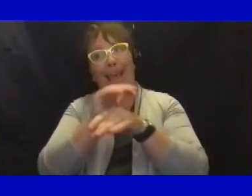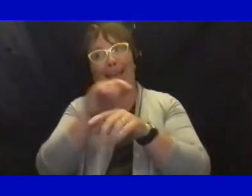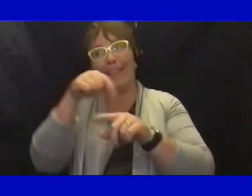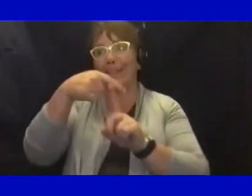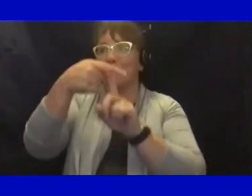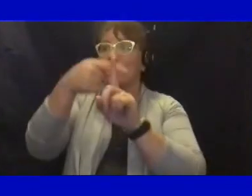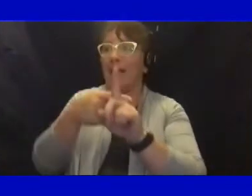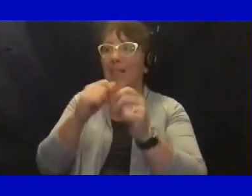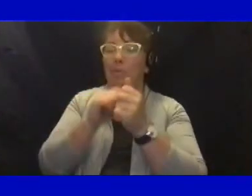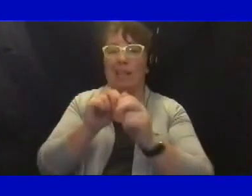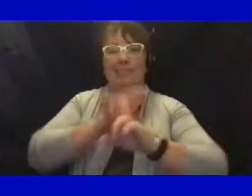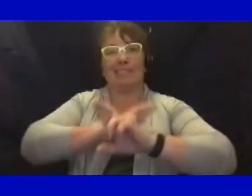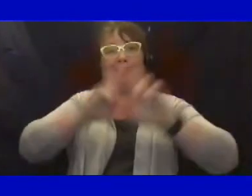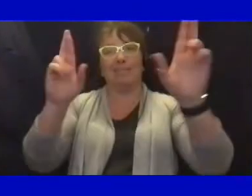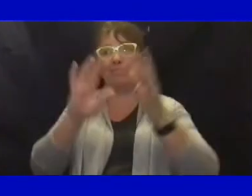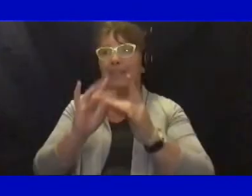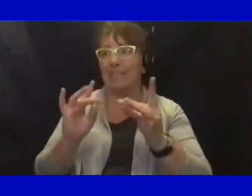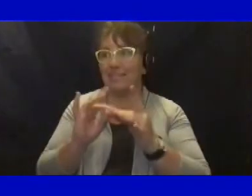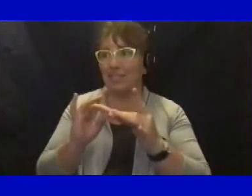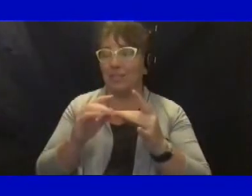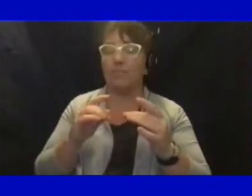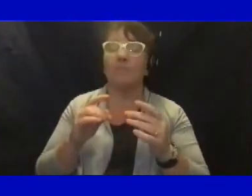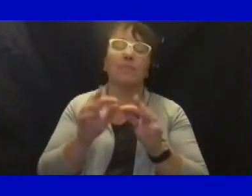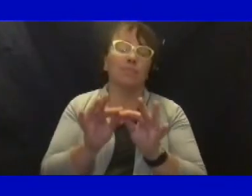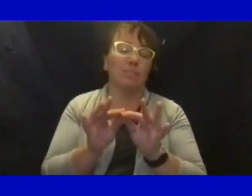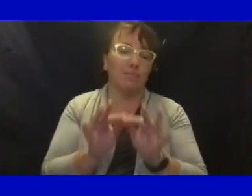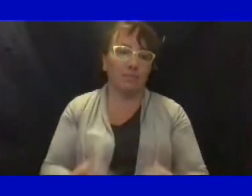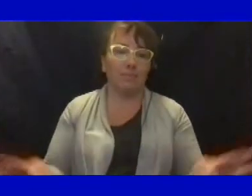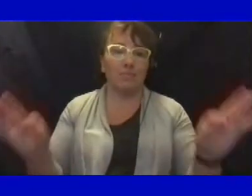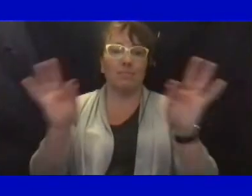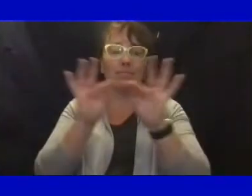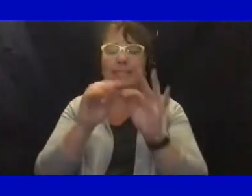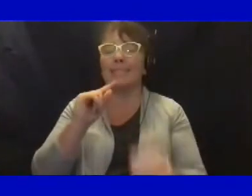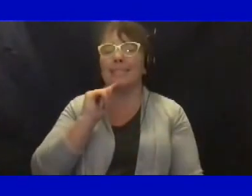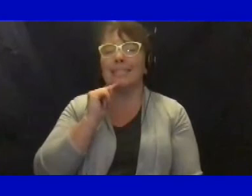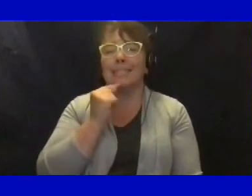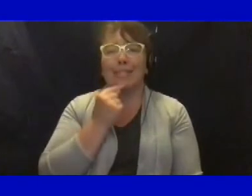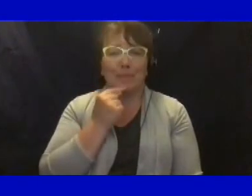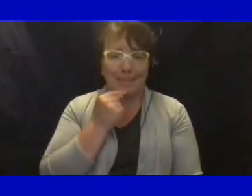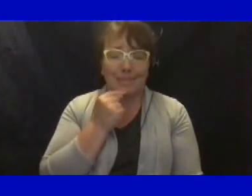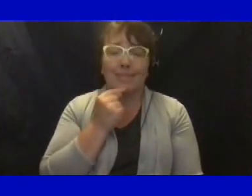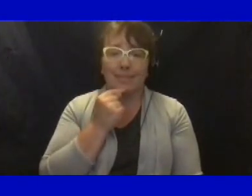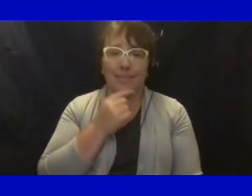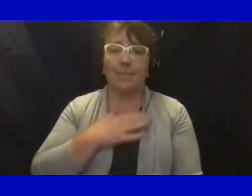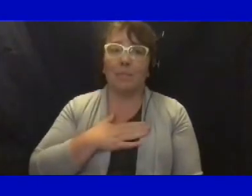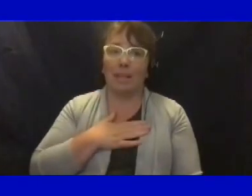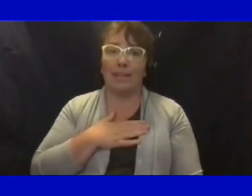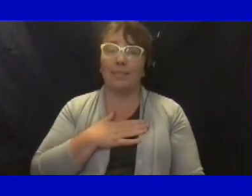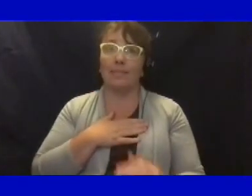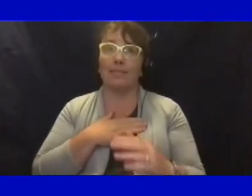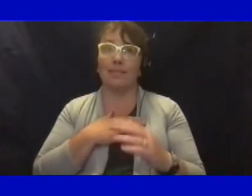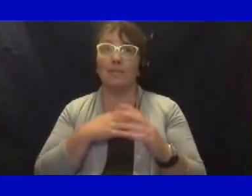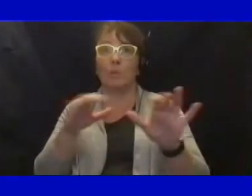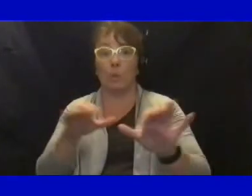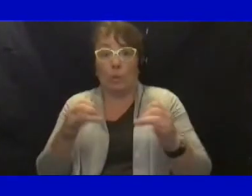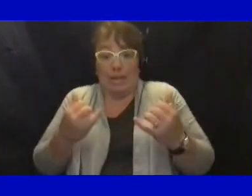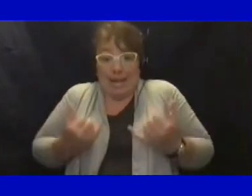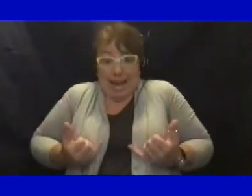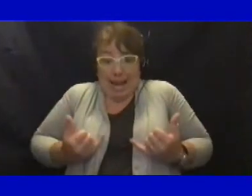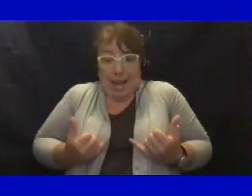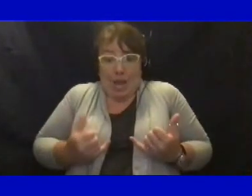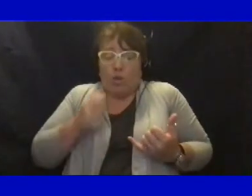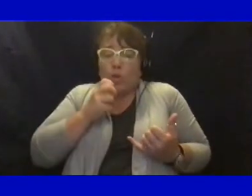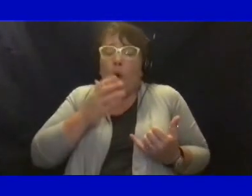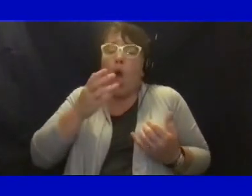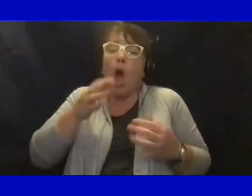We urge everyone to take this message very seriously, to take steps now before things happen to prepare, not just